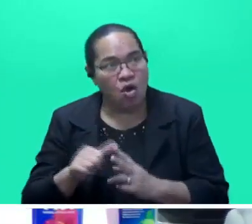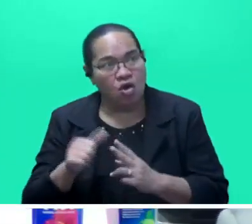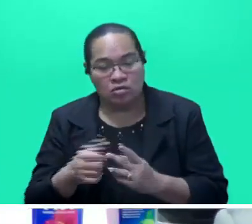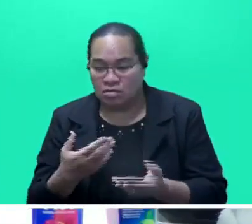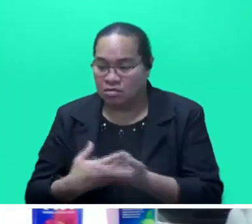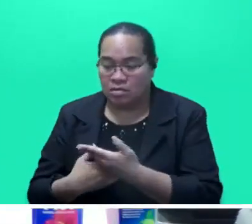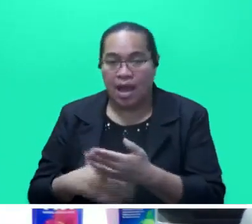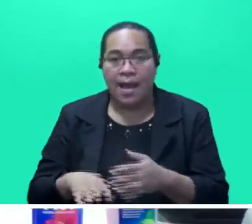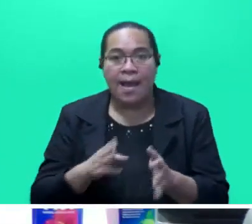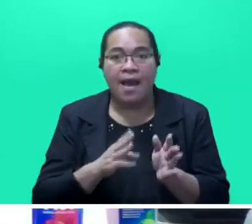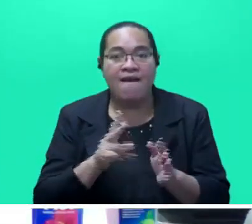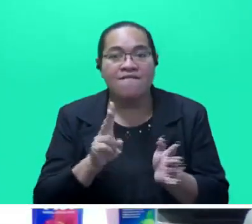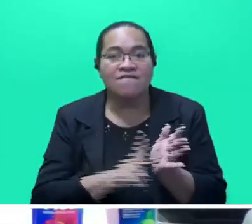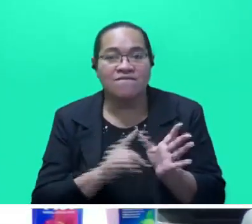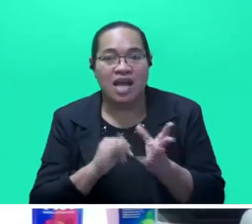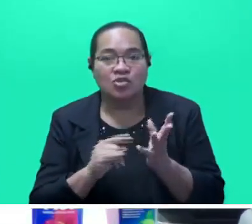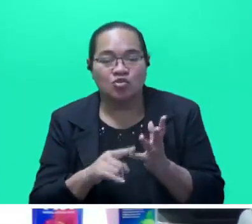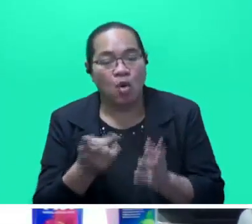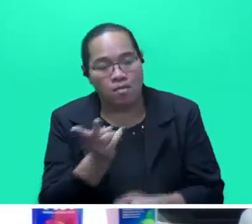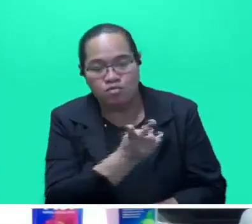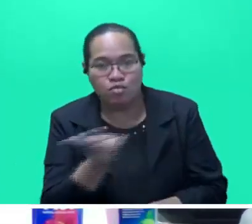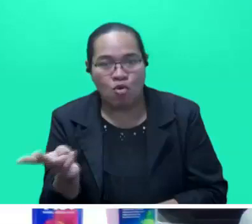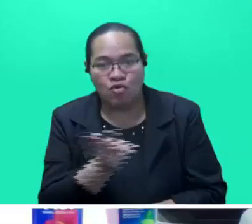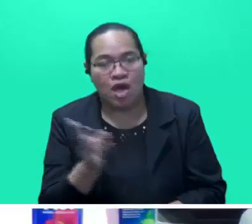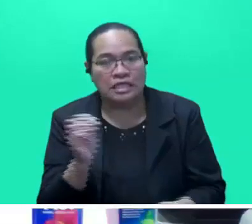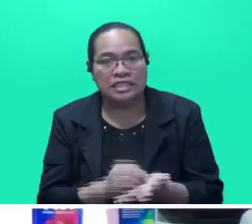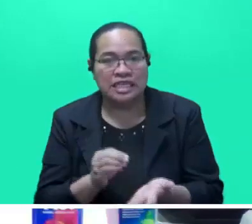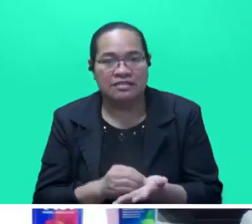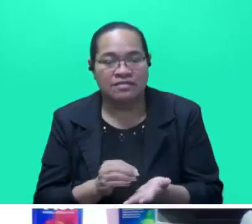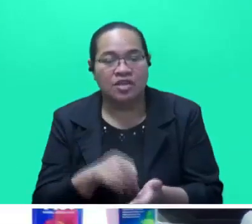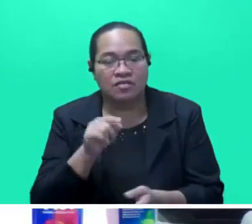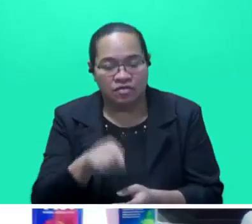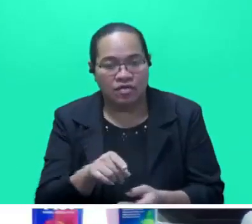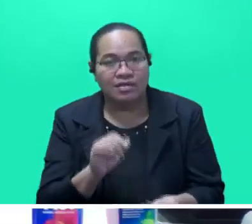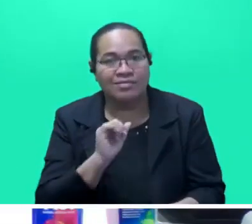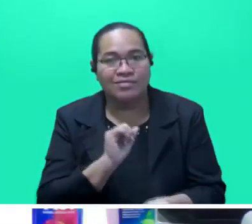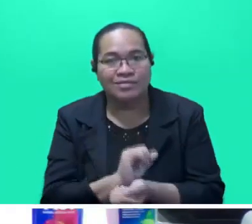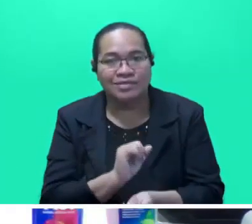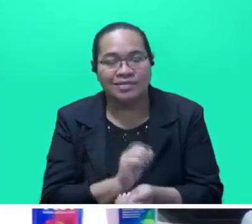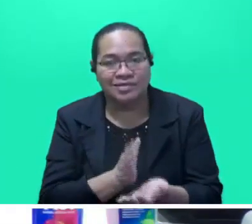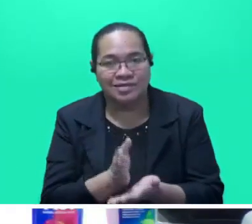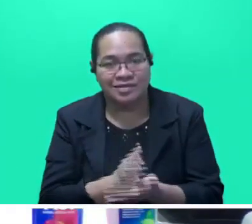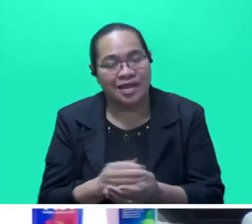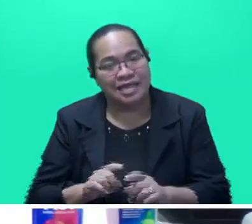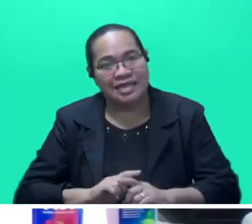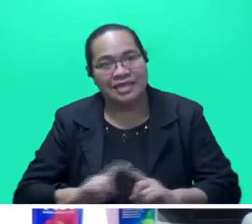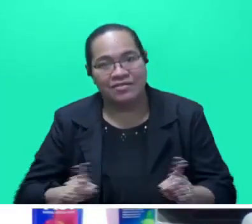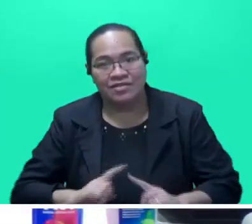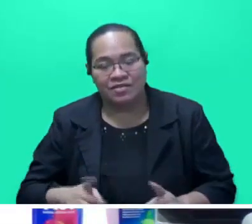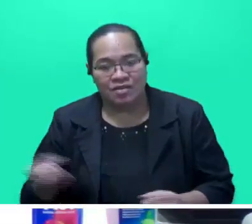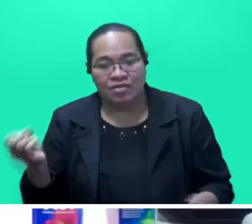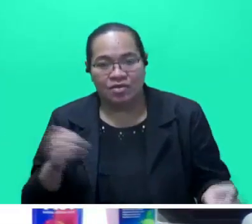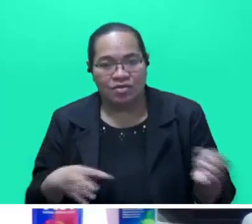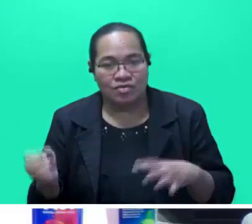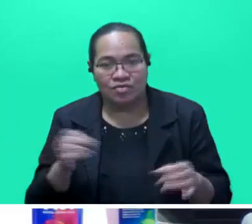Mr. Wasu, both of which have served the institution distinctly and made numerous contributions, provided new